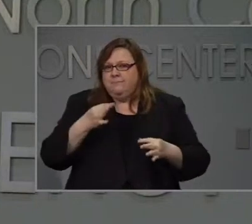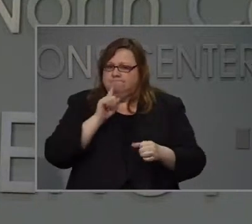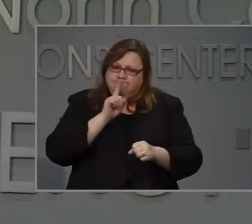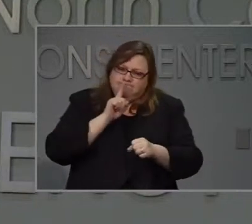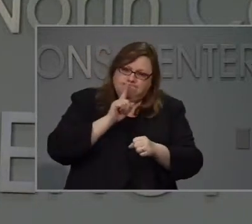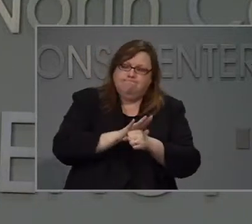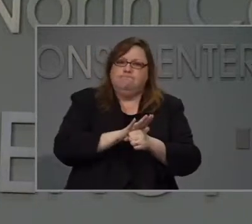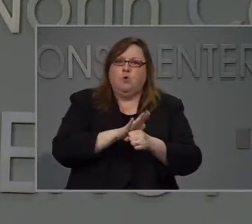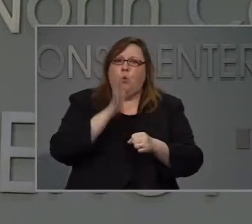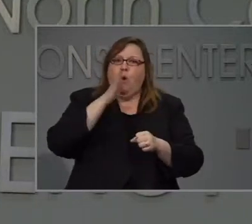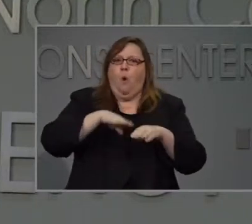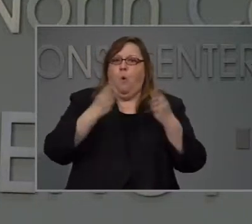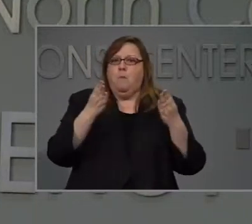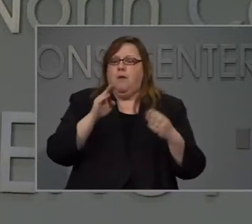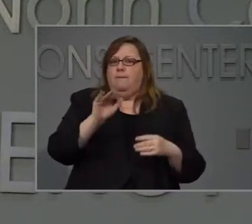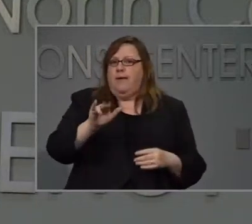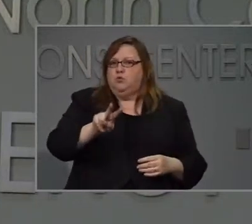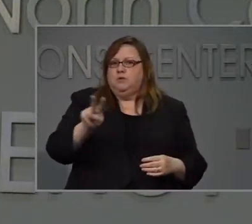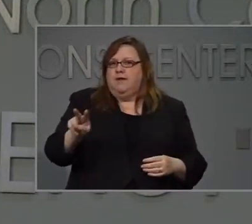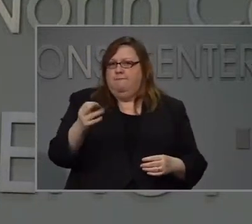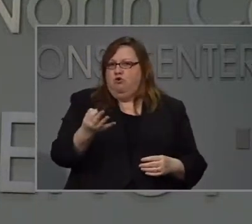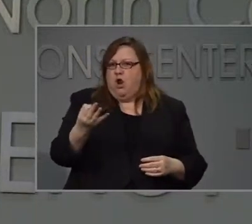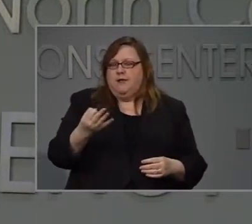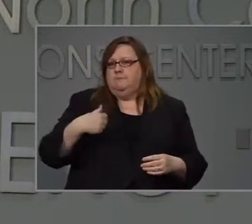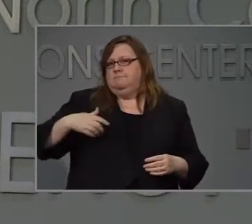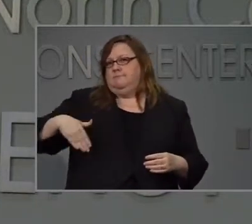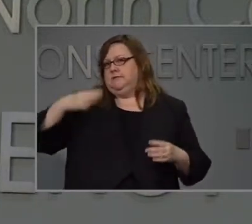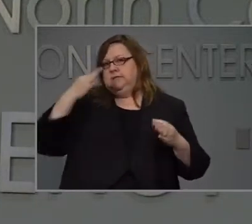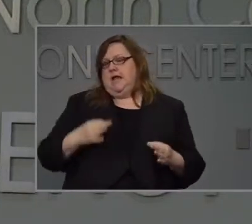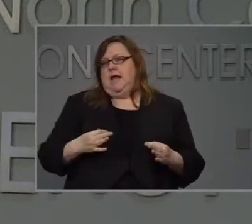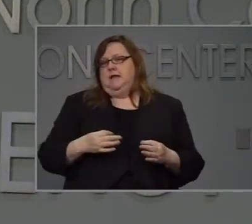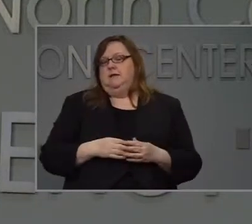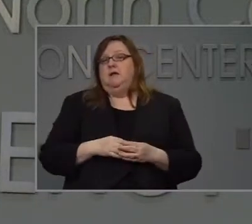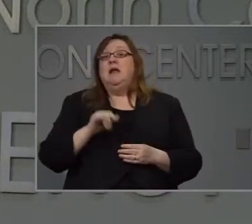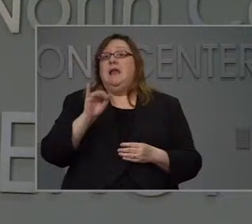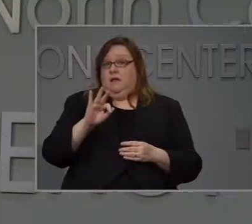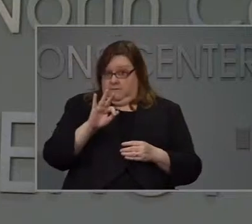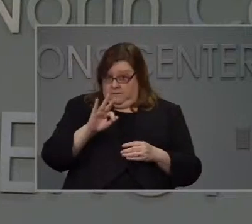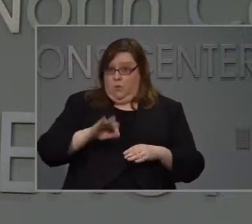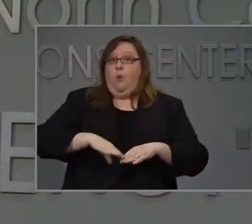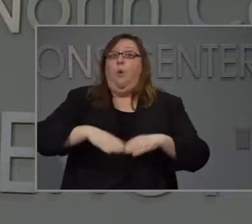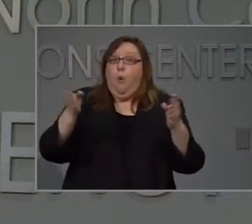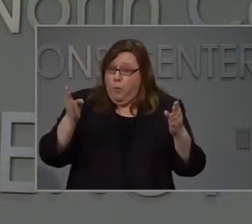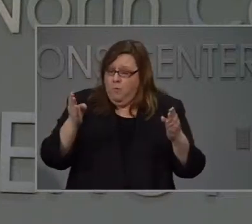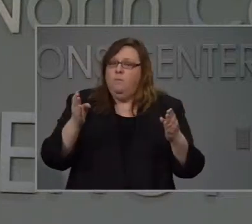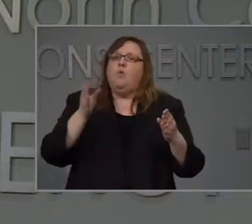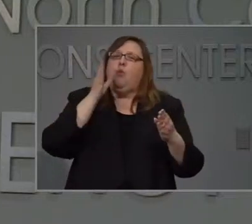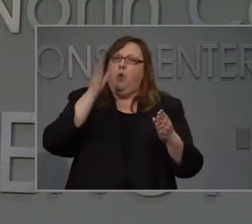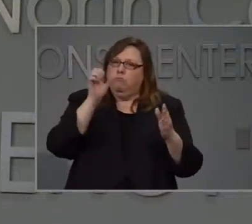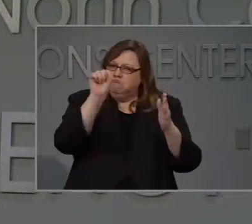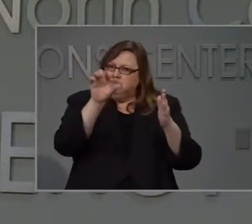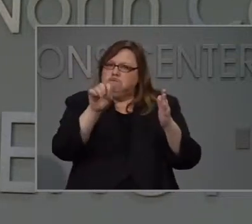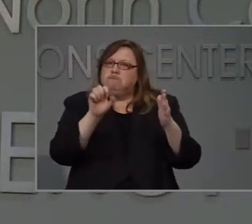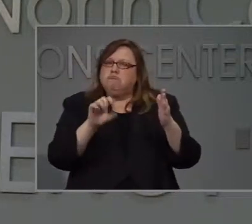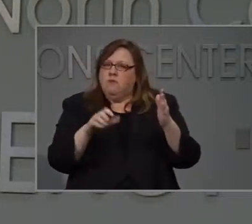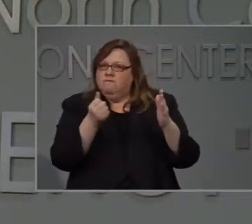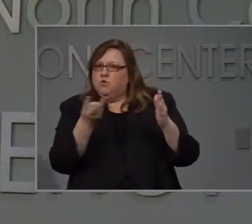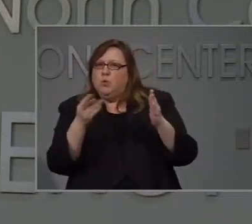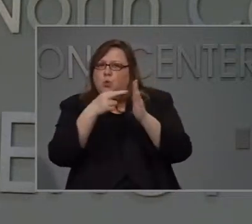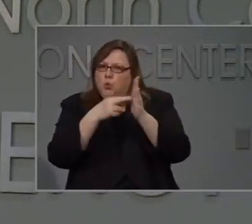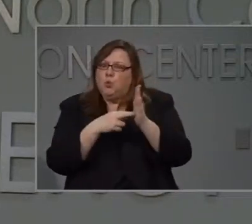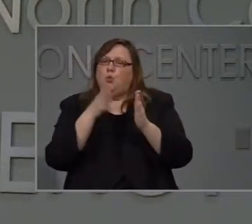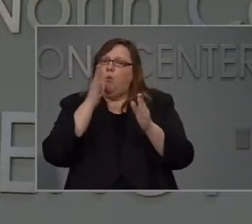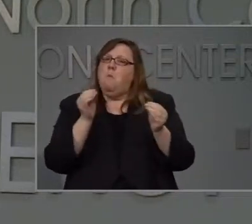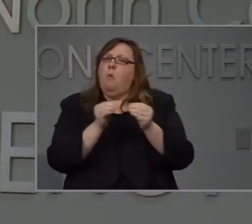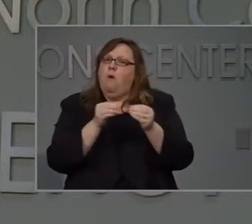Friday. If so, there will be a number of restrictions that would be eased, and I'll let Dr. Cohen talk